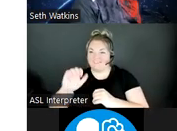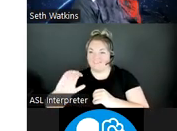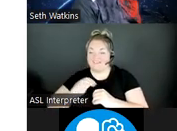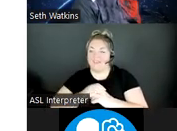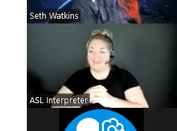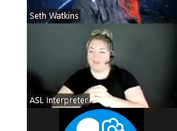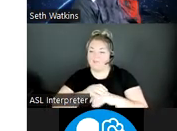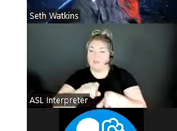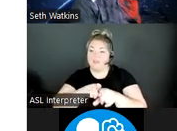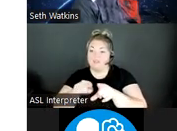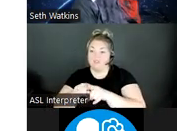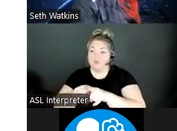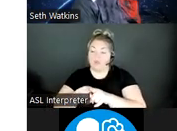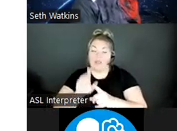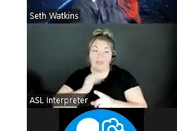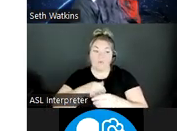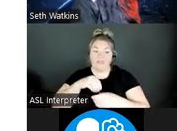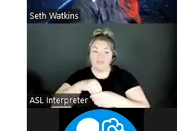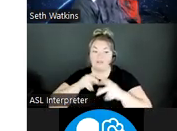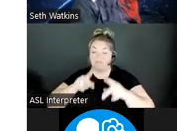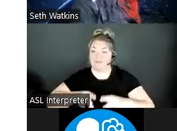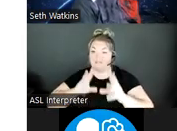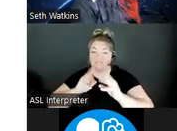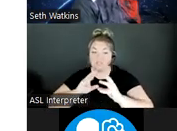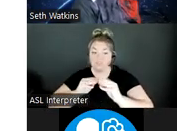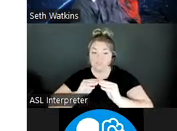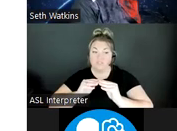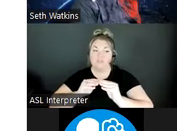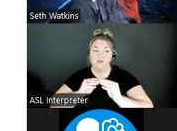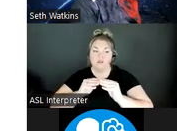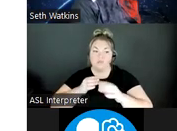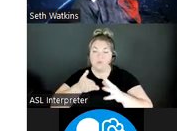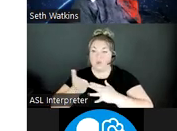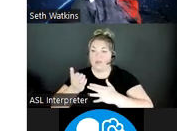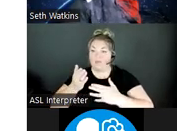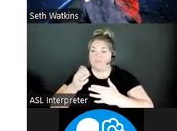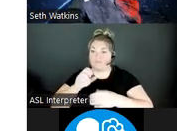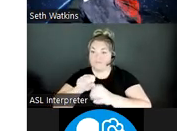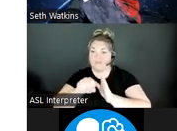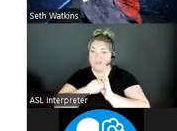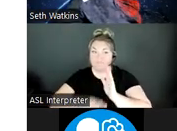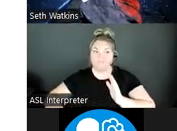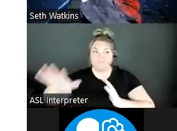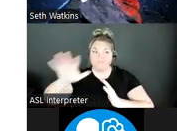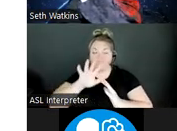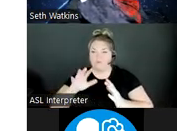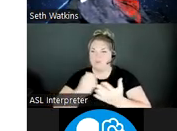in addition to that, our in-person listening sessions throughout the state, another opportunity to just hear about what's going well and